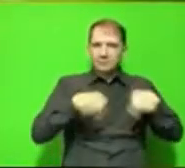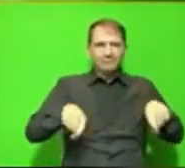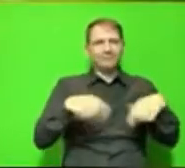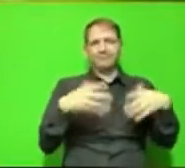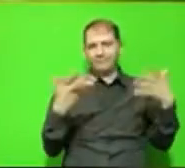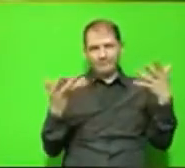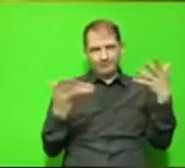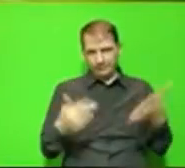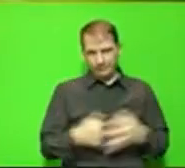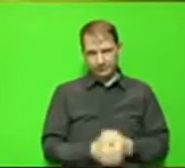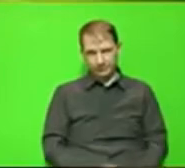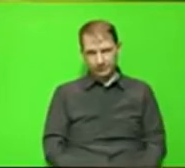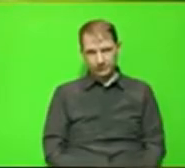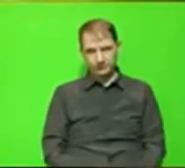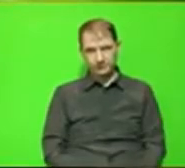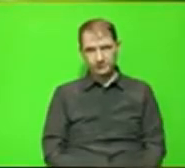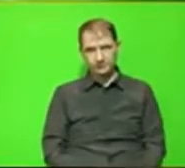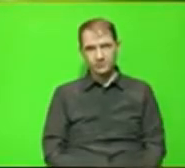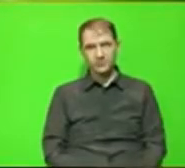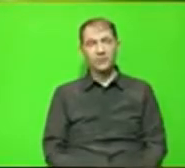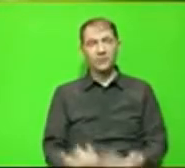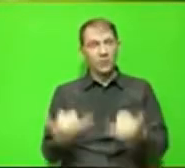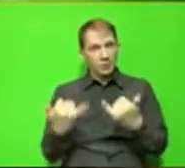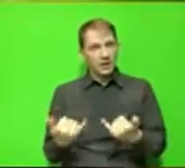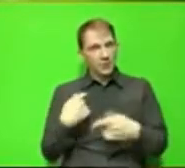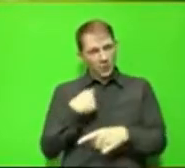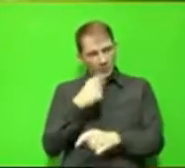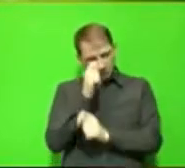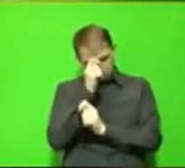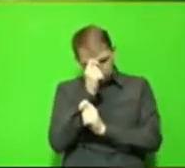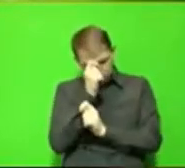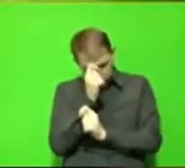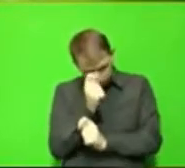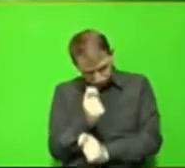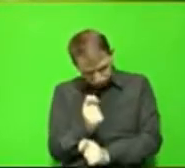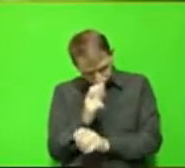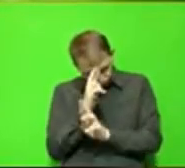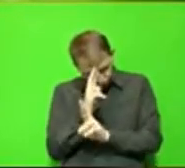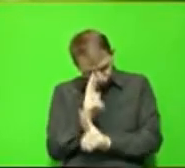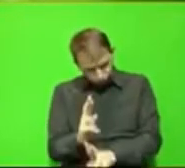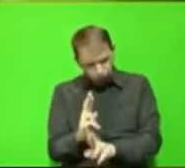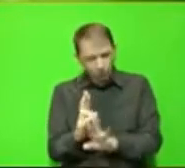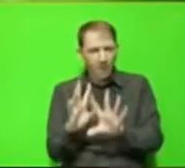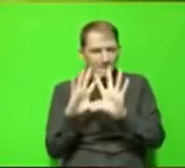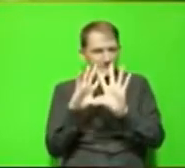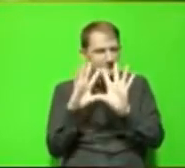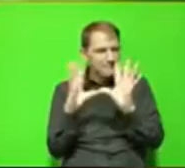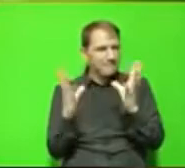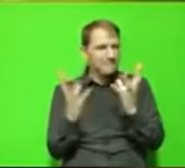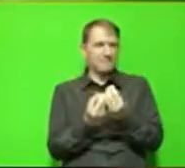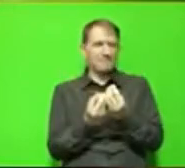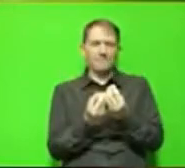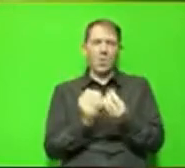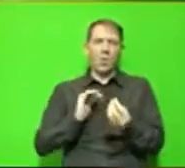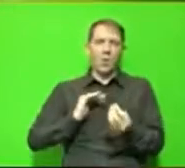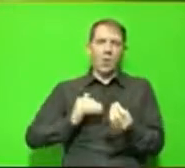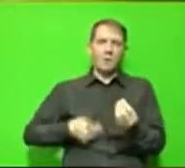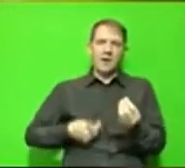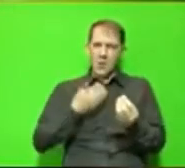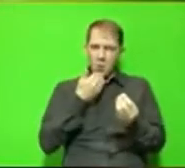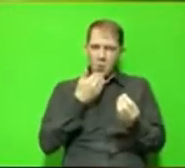zones. Today we honor and remember the brave struggles of many women in conflict zones, but they need more than just